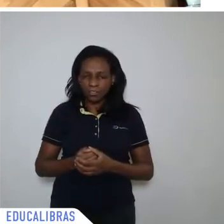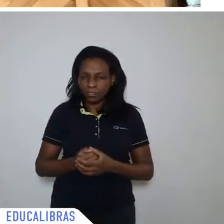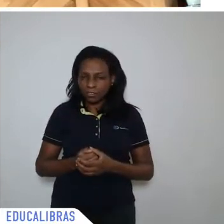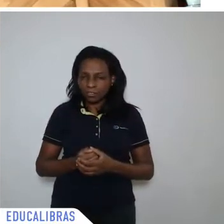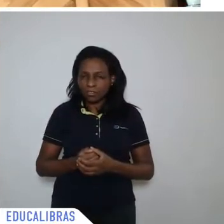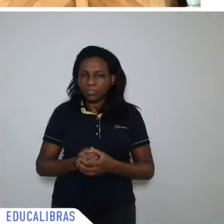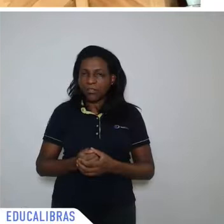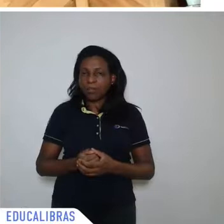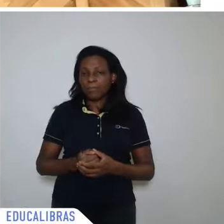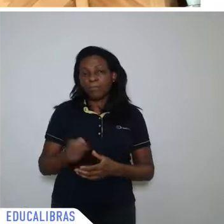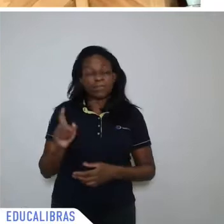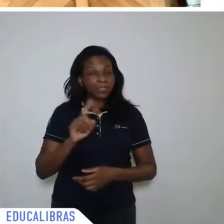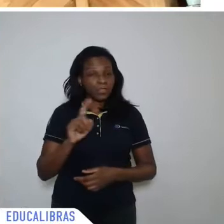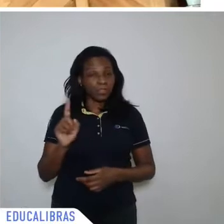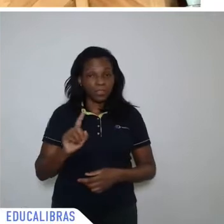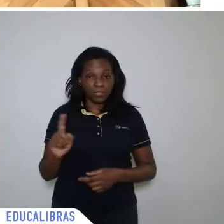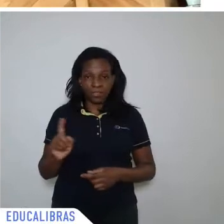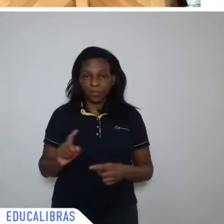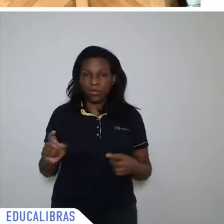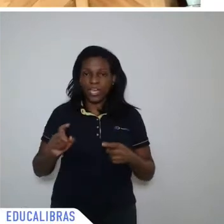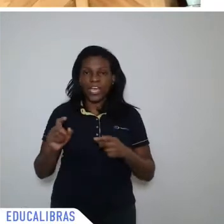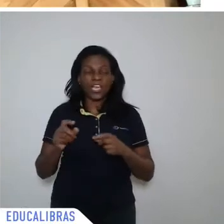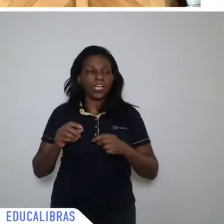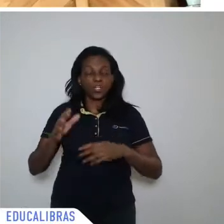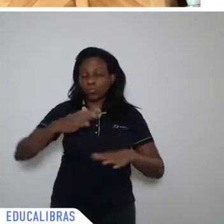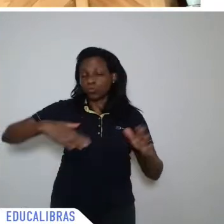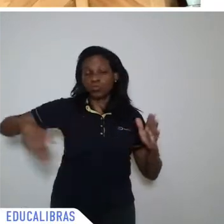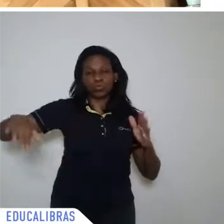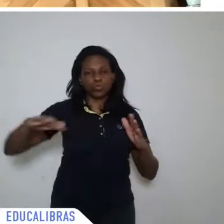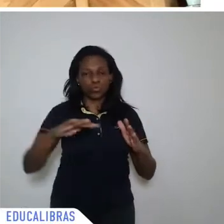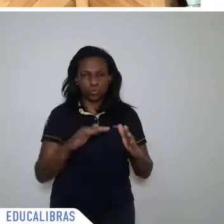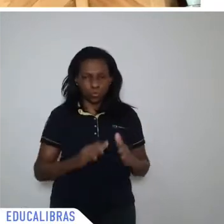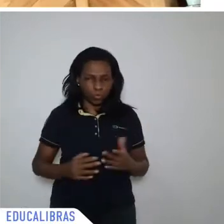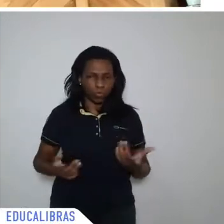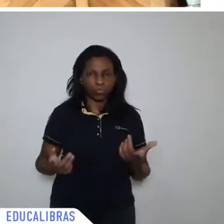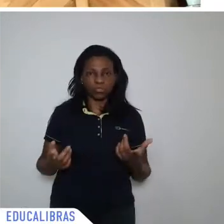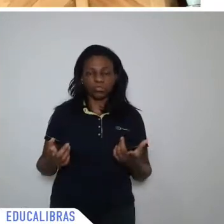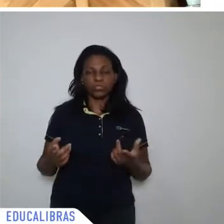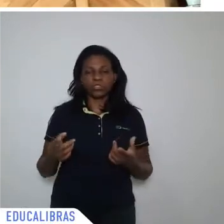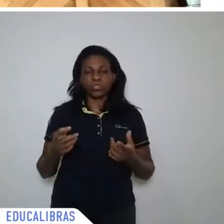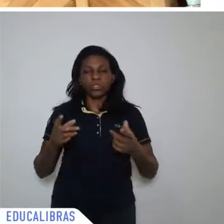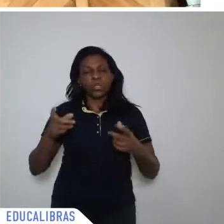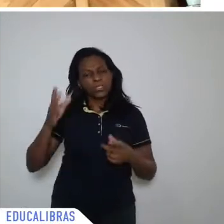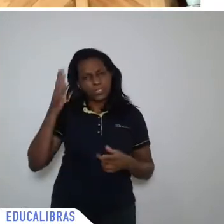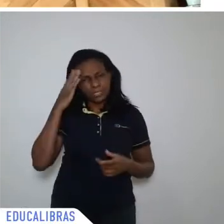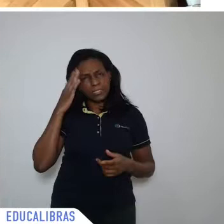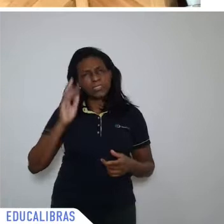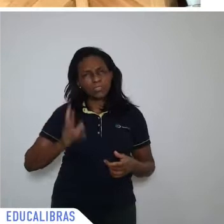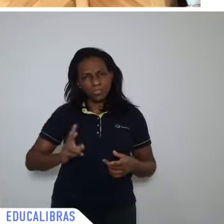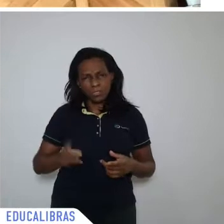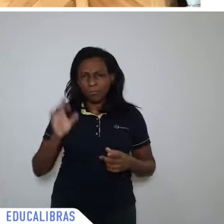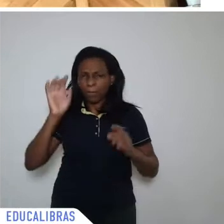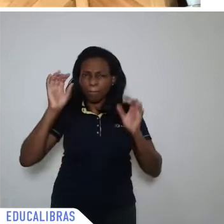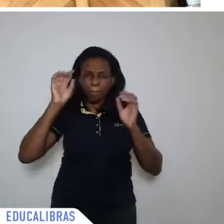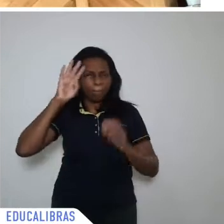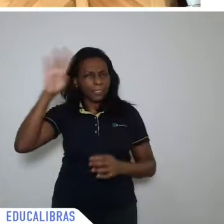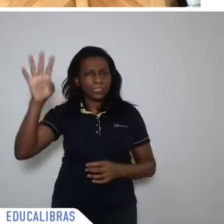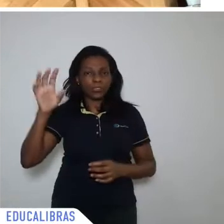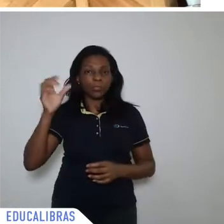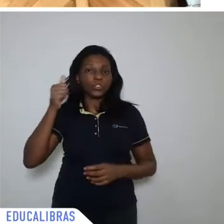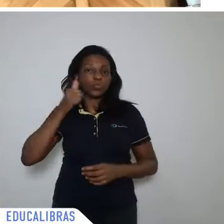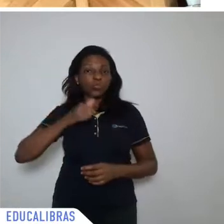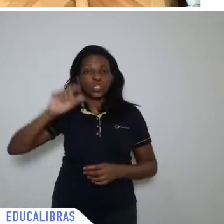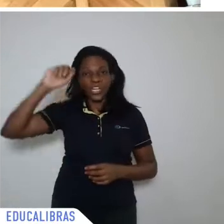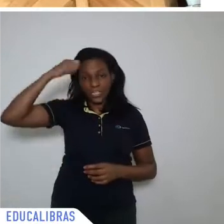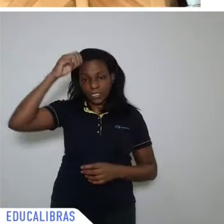no difference when we mention the pandemics. Isn't that so? And we've always known. And it's not